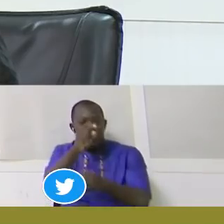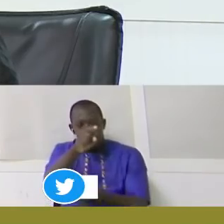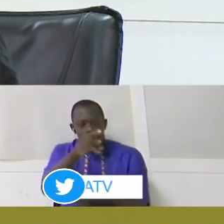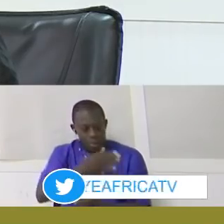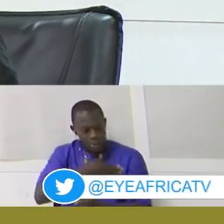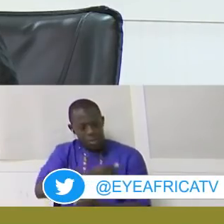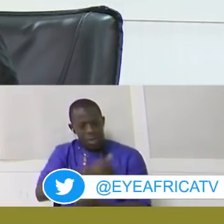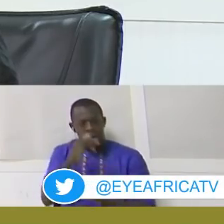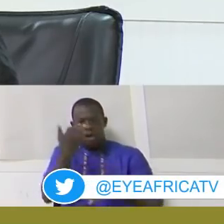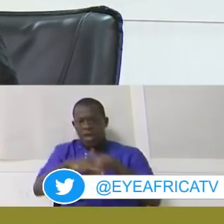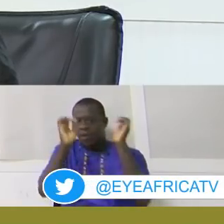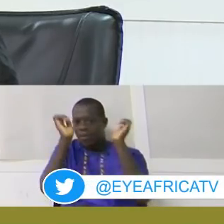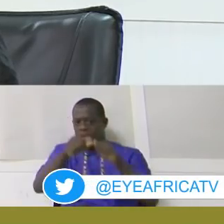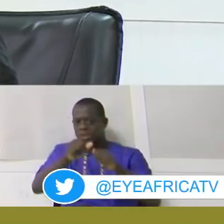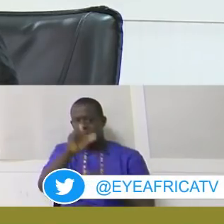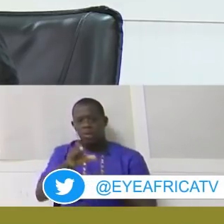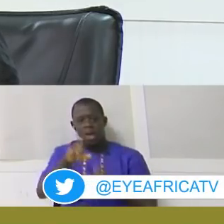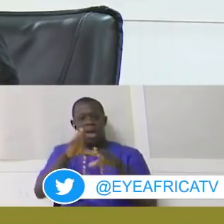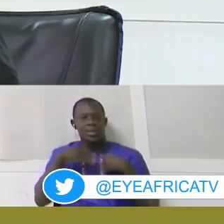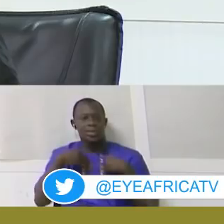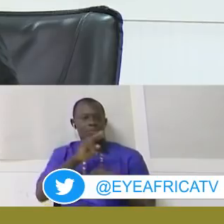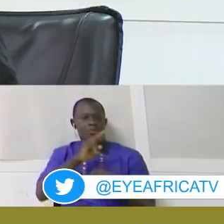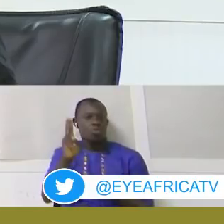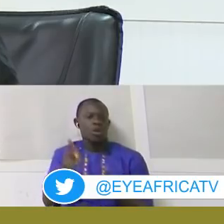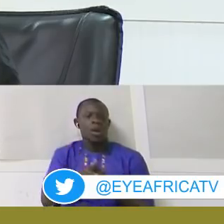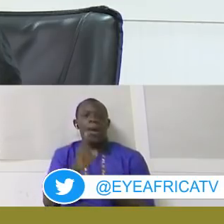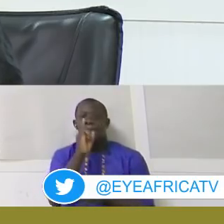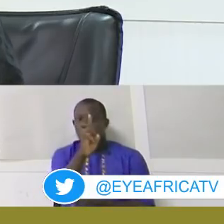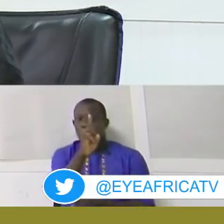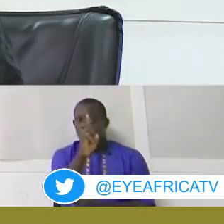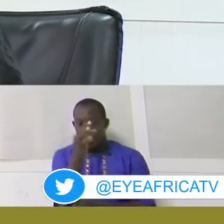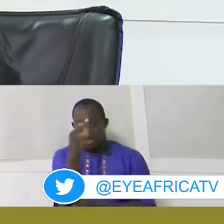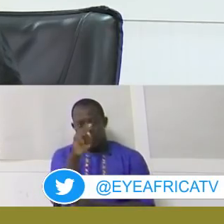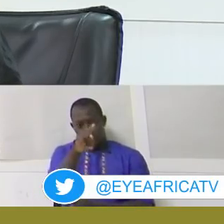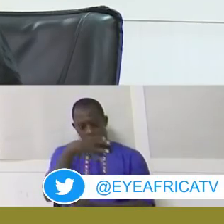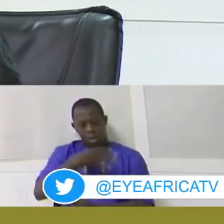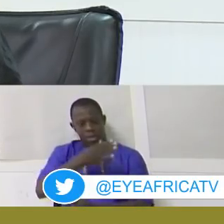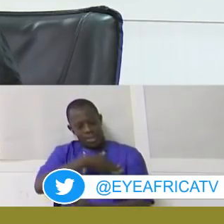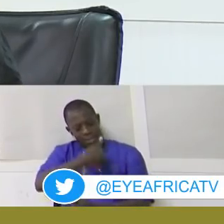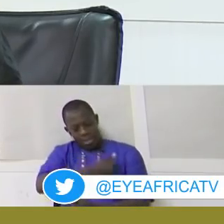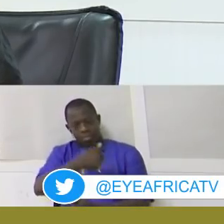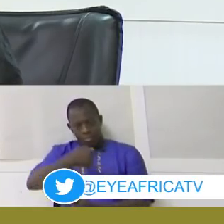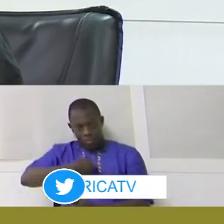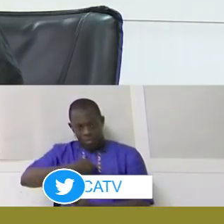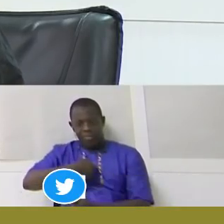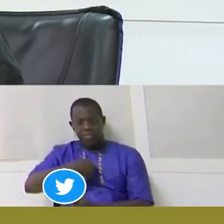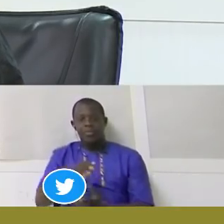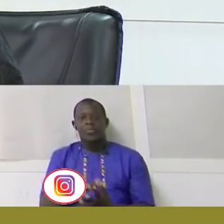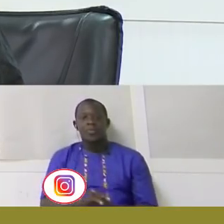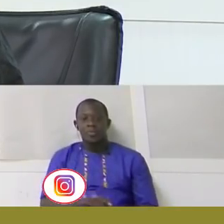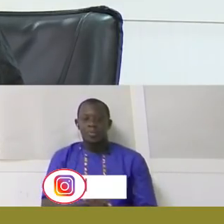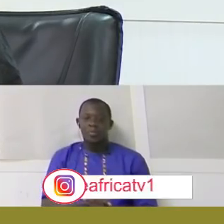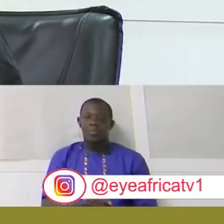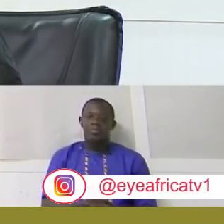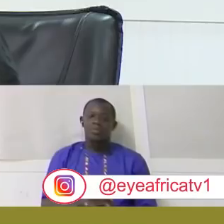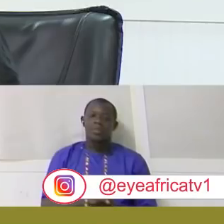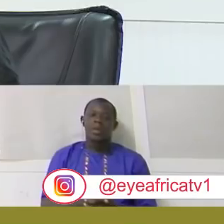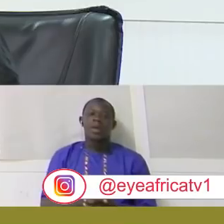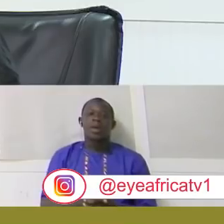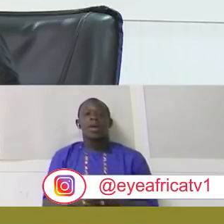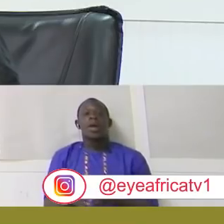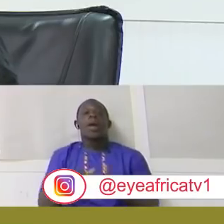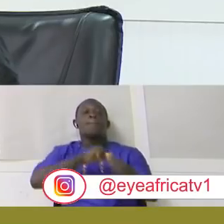will refuse if you to be cured. Why so ma faj tamit? But if you are to cure me, nga